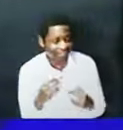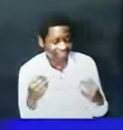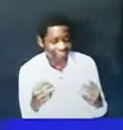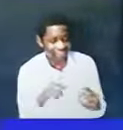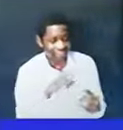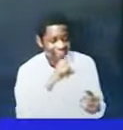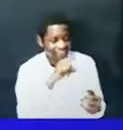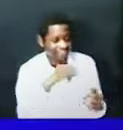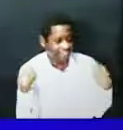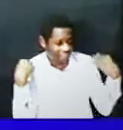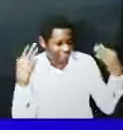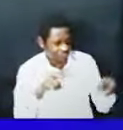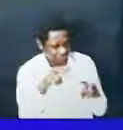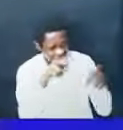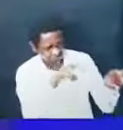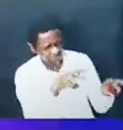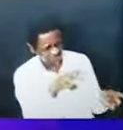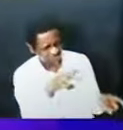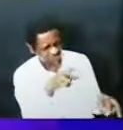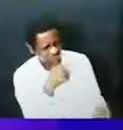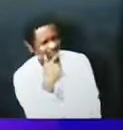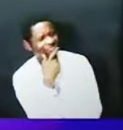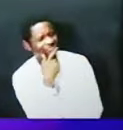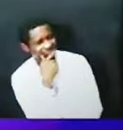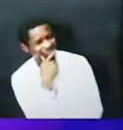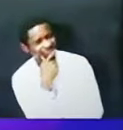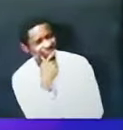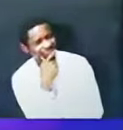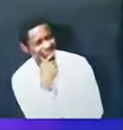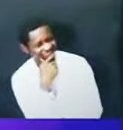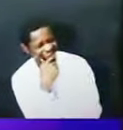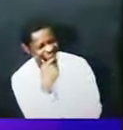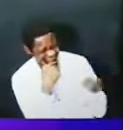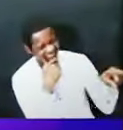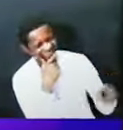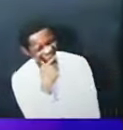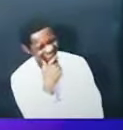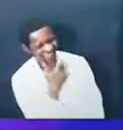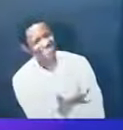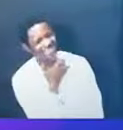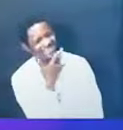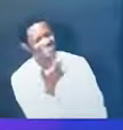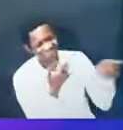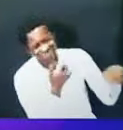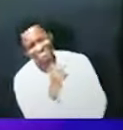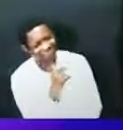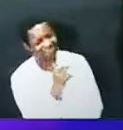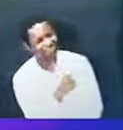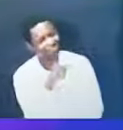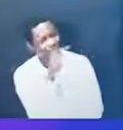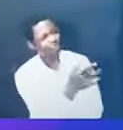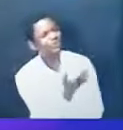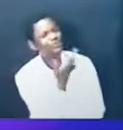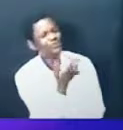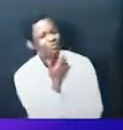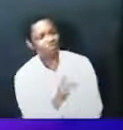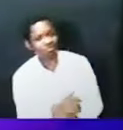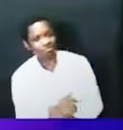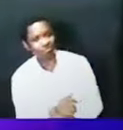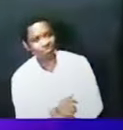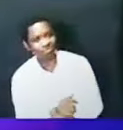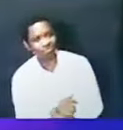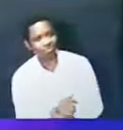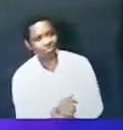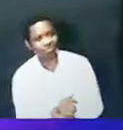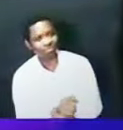Now Gabriel neni born so no. I said, wow, what do you mean? You say that God would not tell him